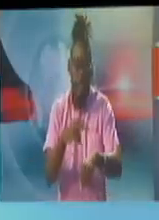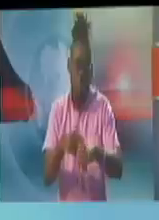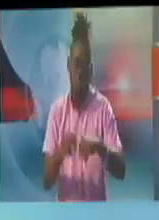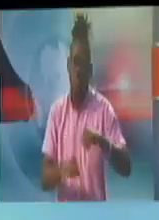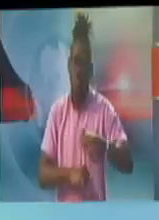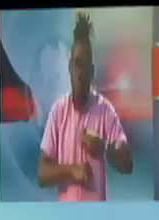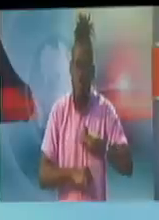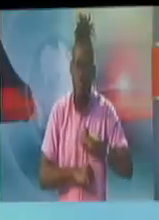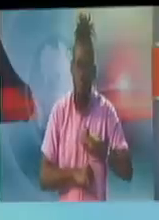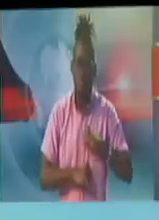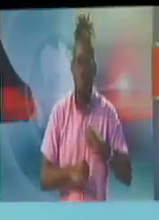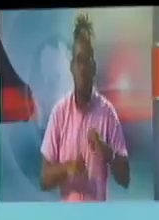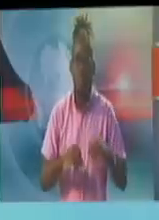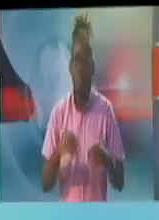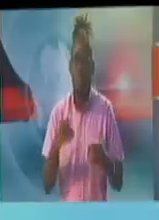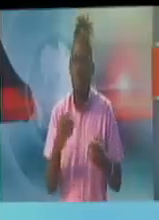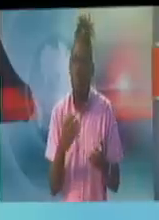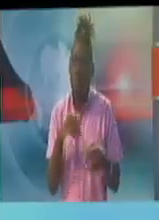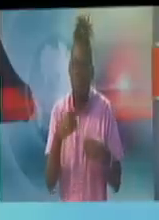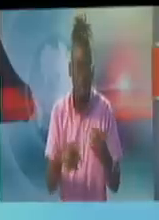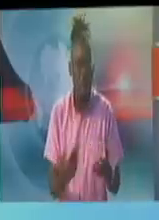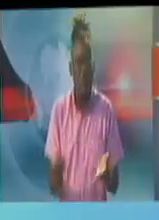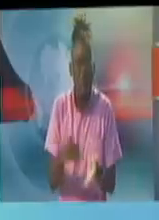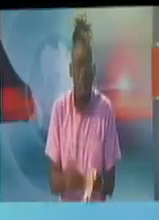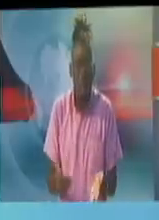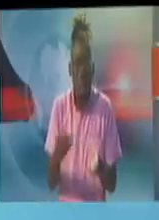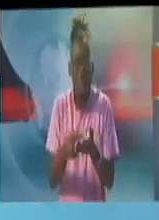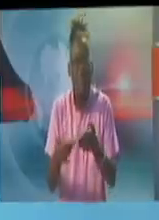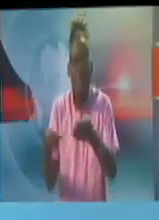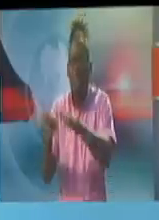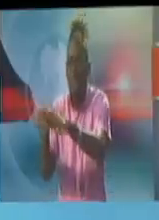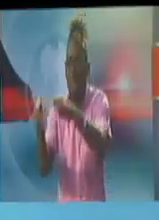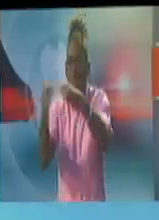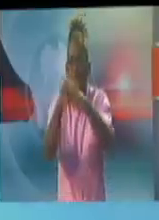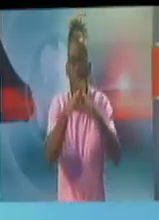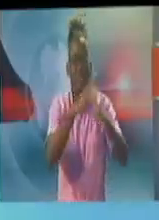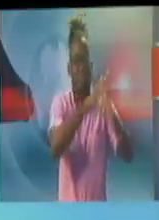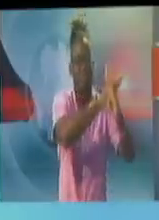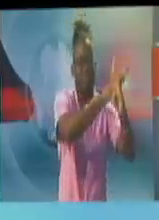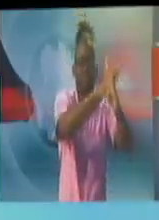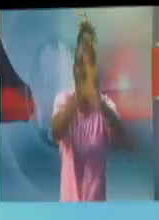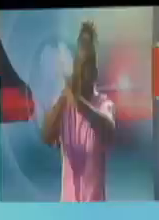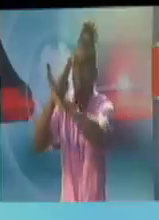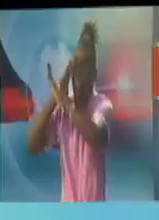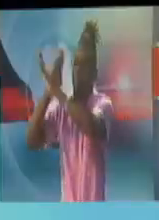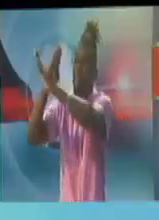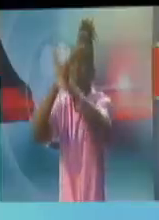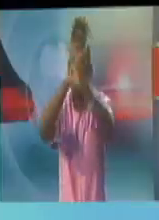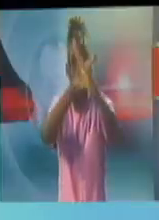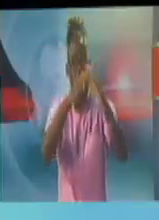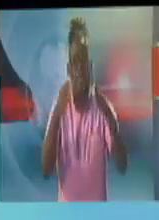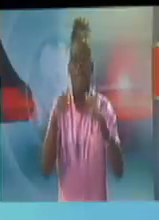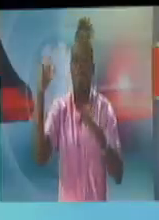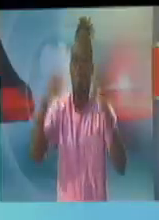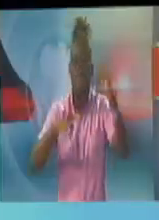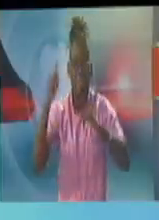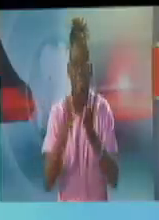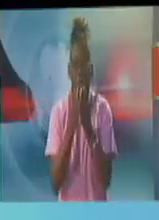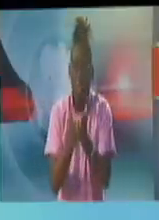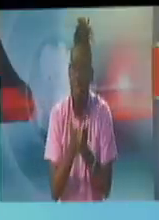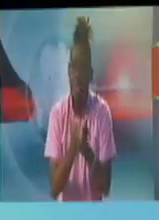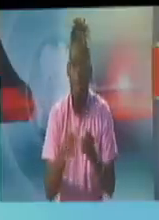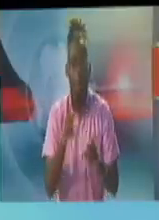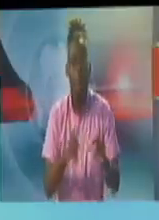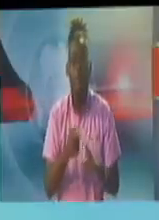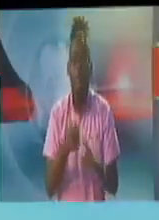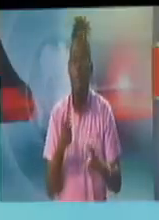our borders being closed and you're not being allowed to open it for citizens. But we had the Trinidad Nationals returned from Barbados